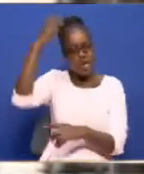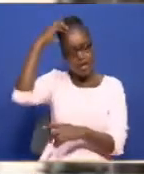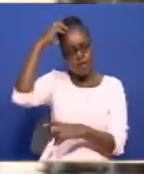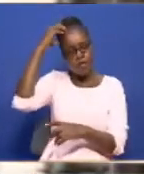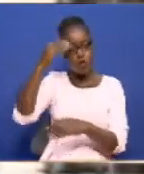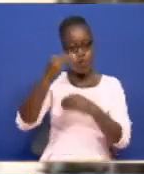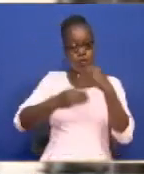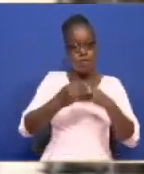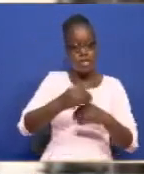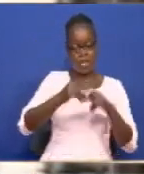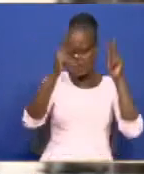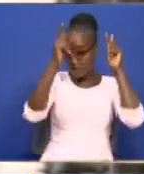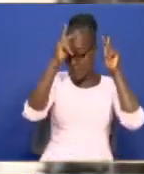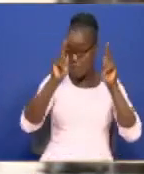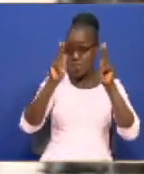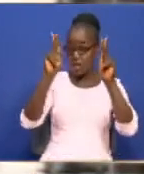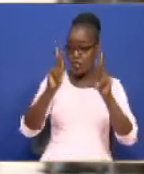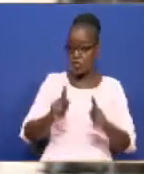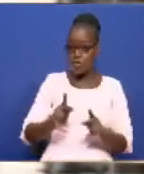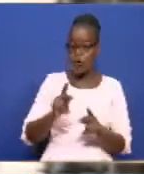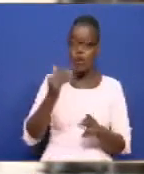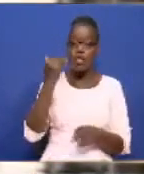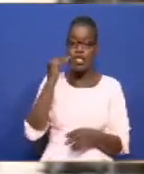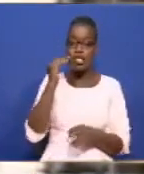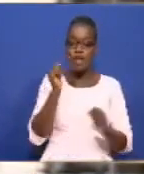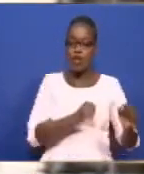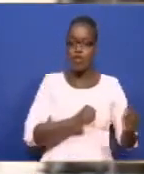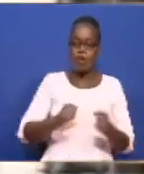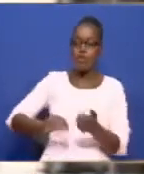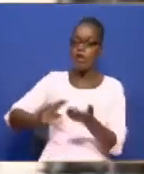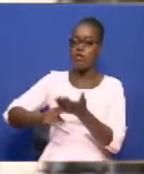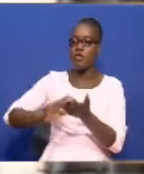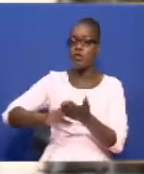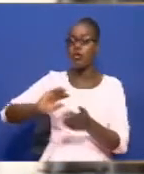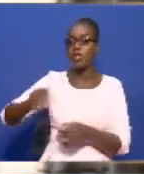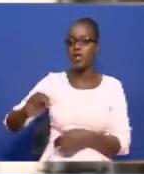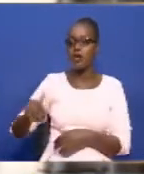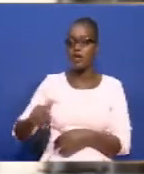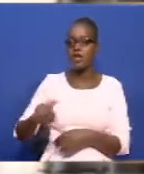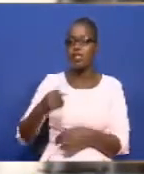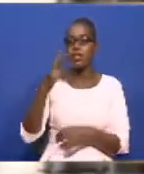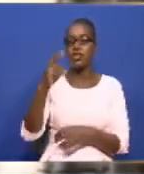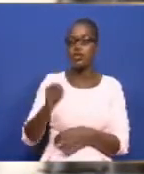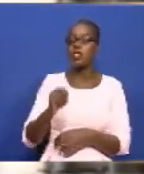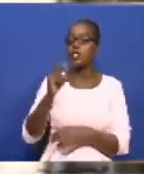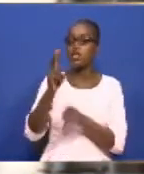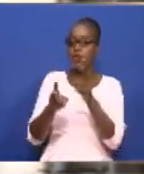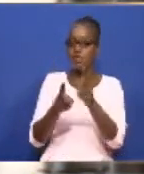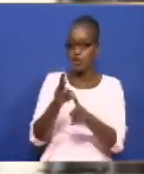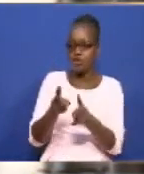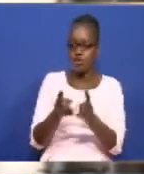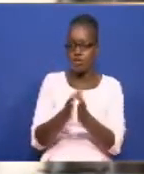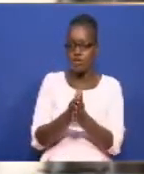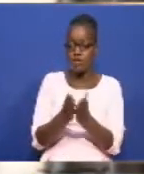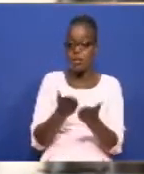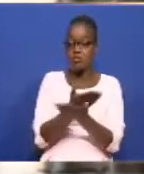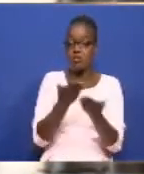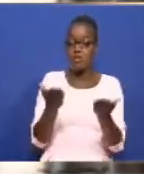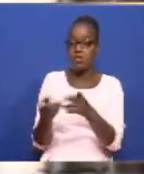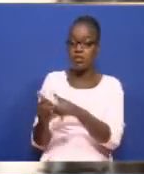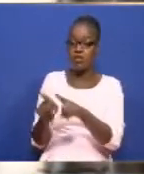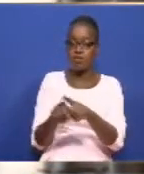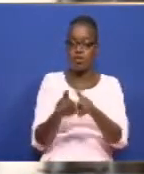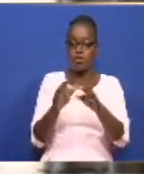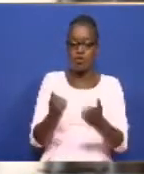Kisumu, Siaya, Homa Bay, and Migori counties in 2022. This will go a long way to